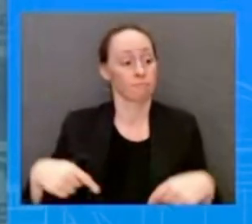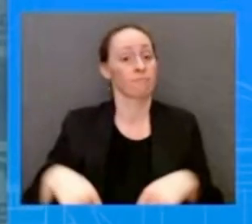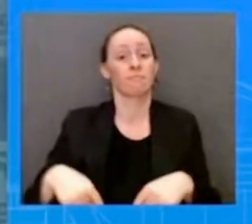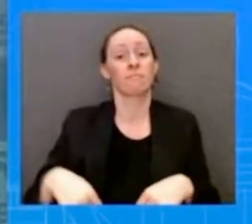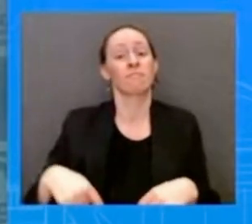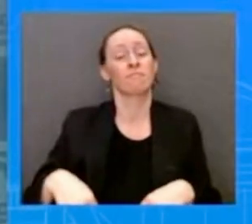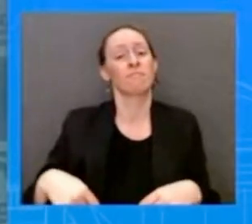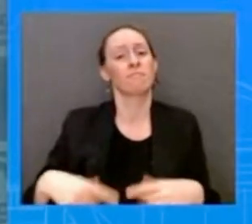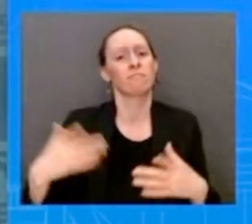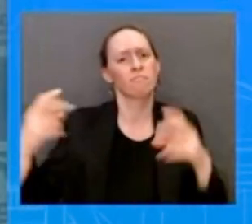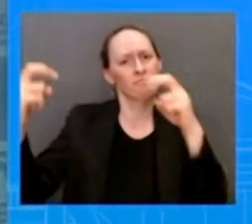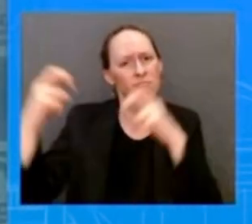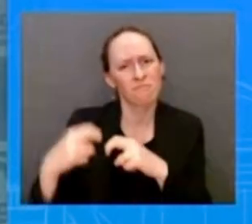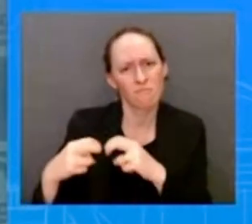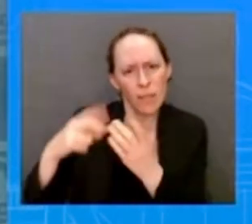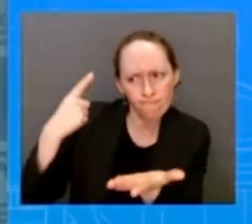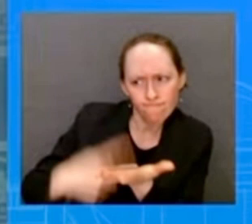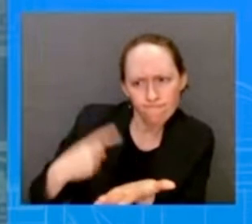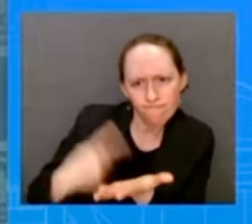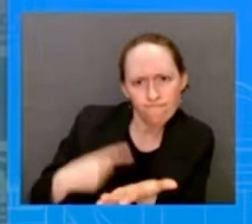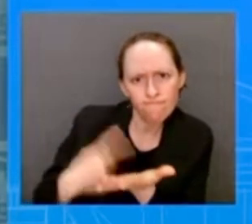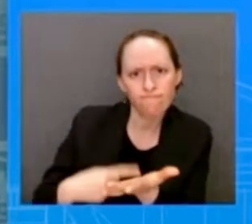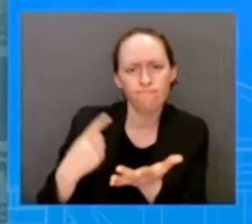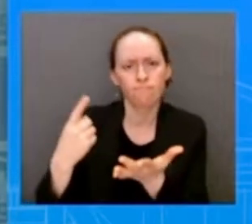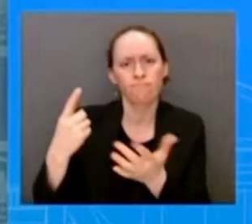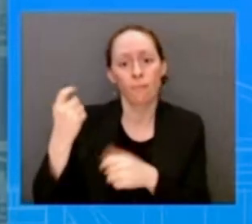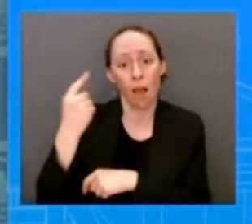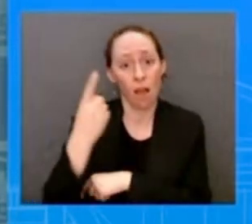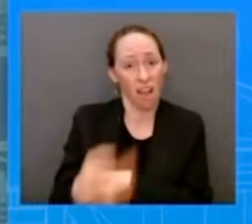day. It's a tight visit, working level visit,